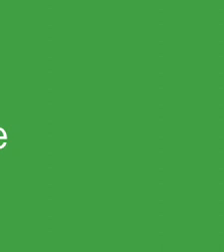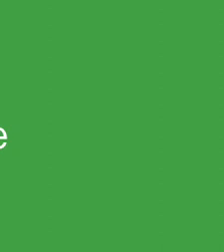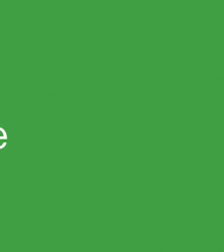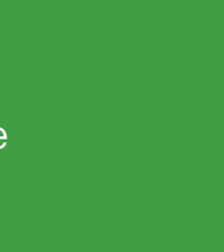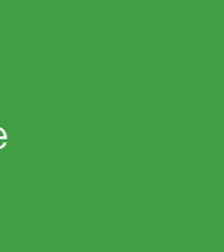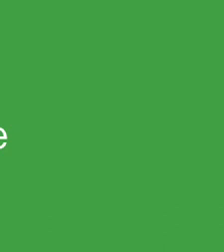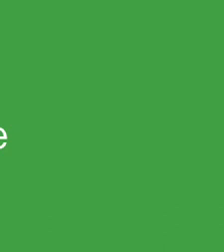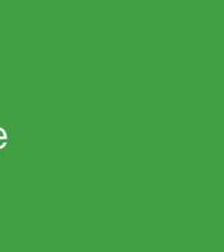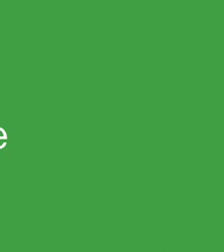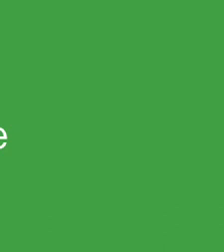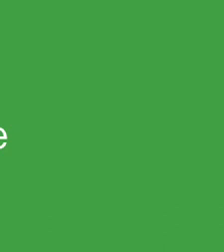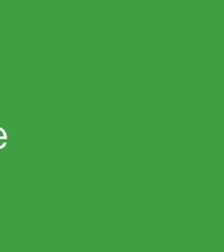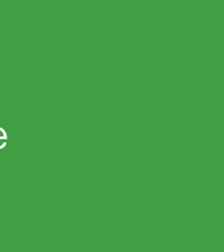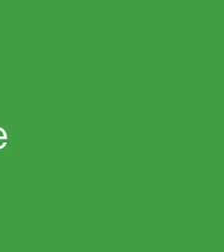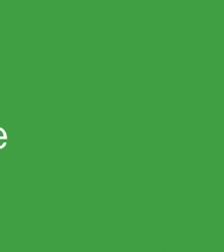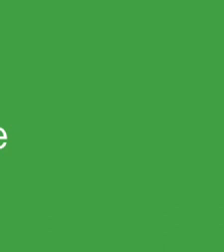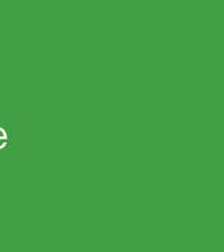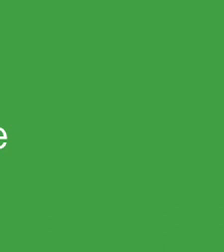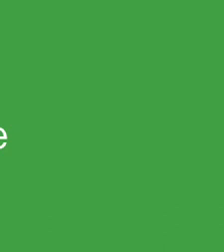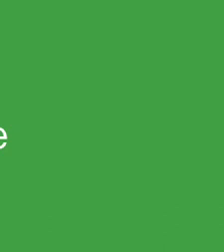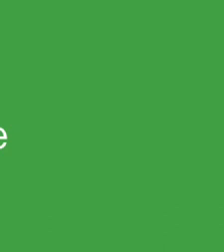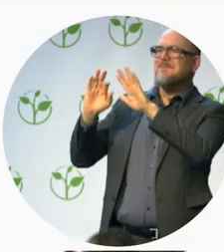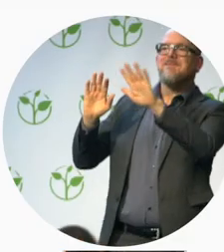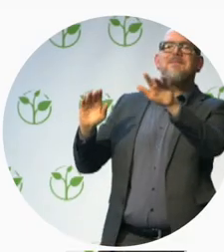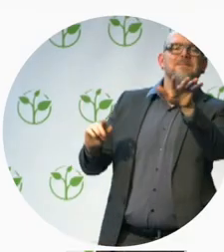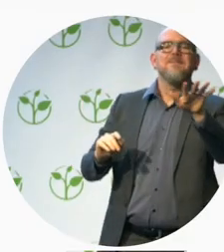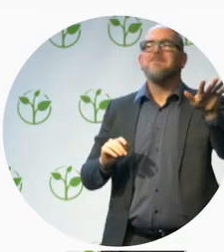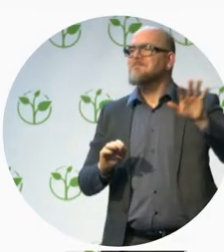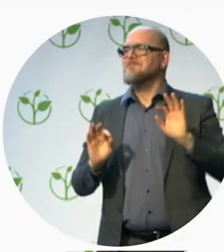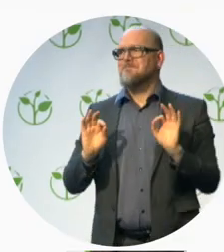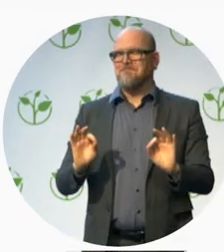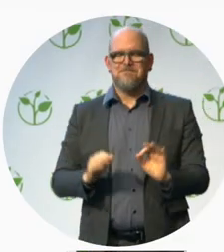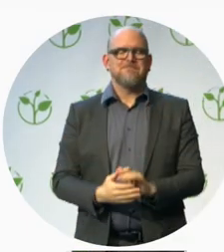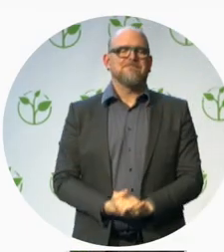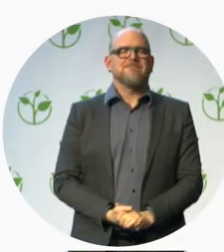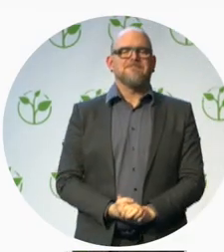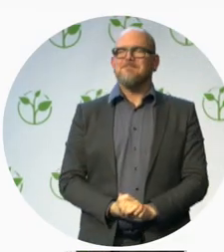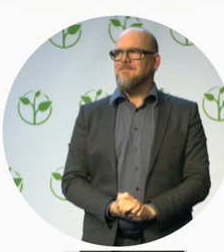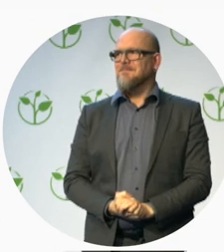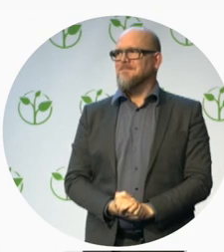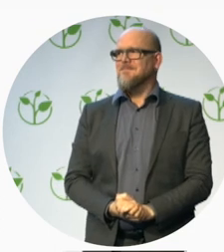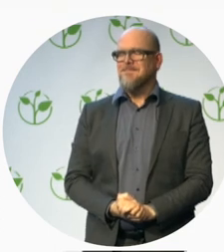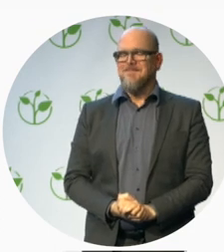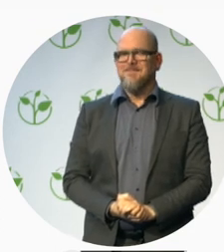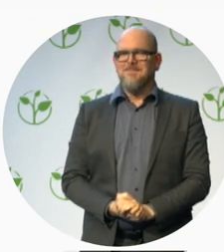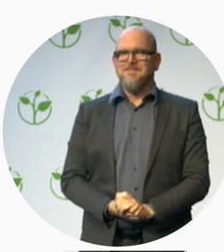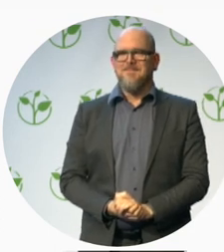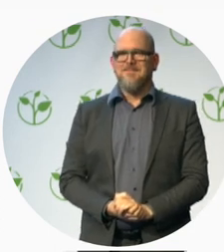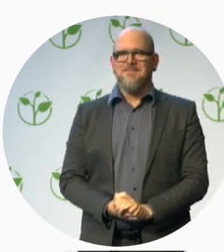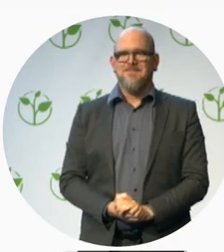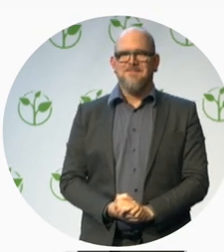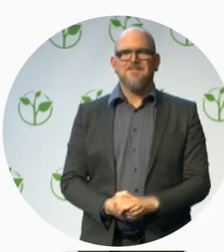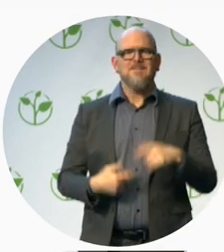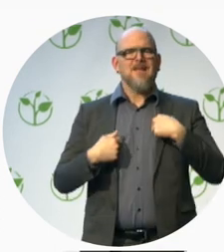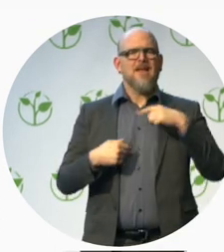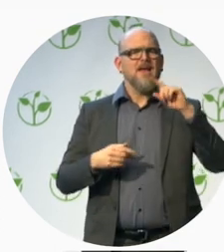back. That's great. Oh, thanks, guys. I don't know if anybody notices this, but my red line